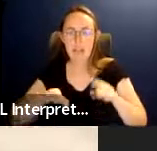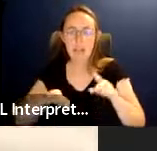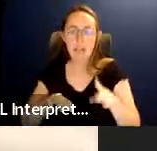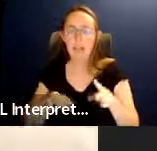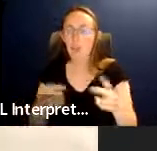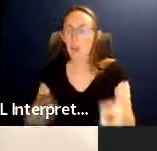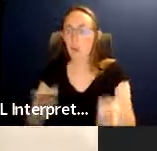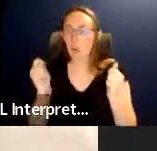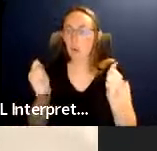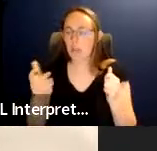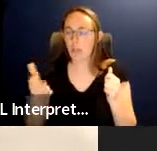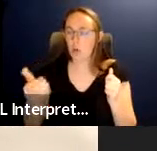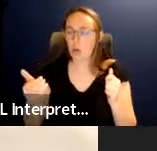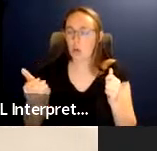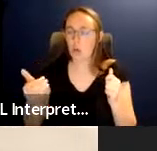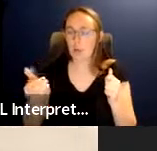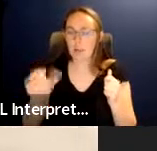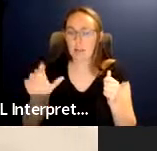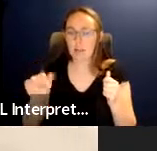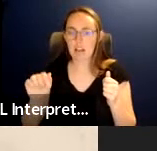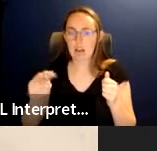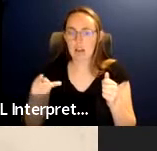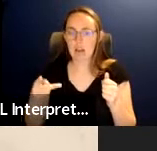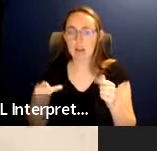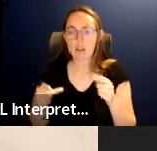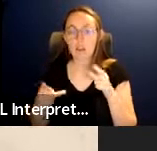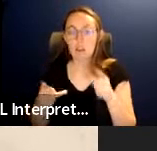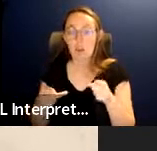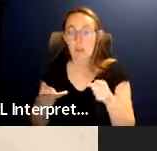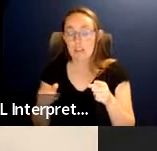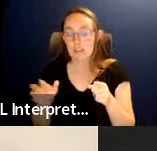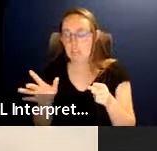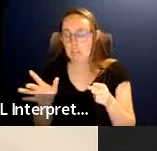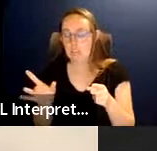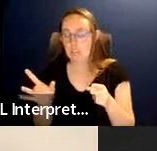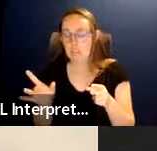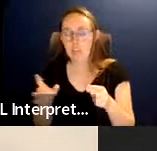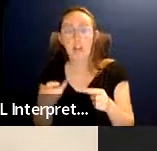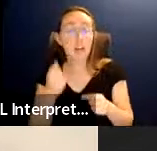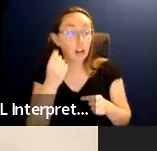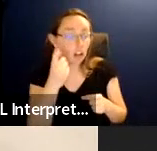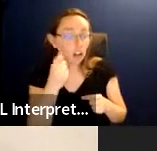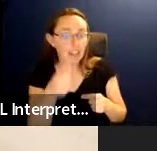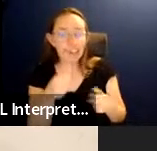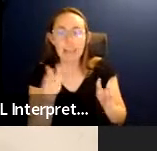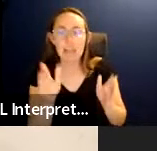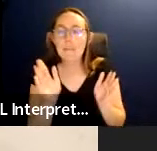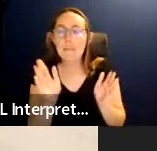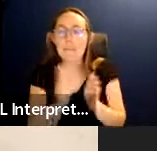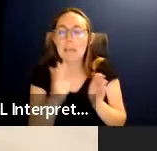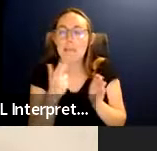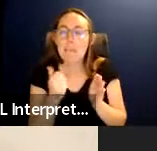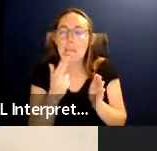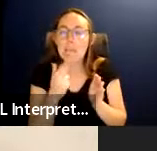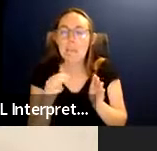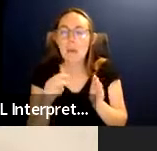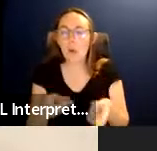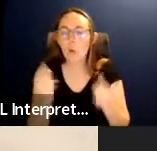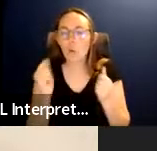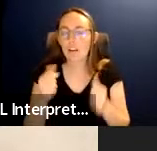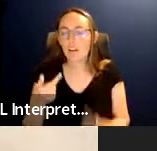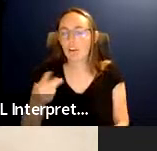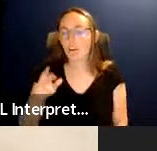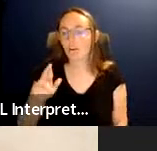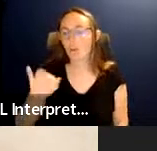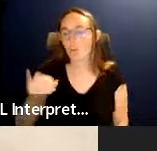clamp. This button here. So this is a miniature quick grip clamp. And this